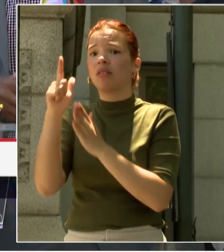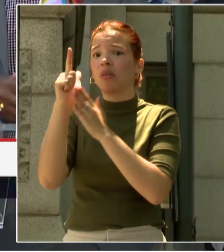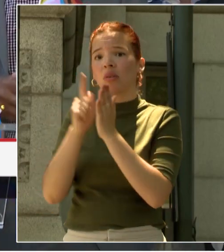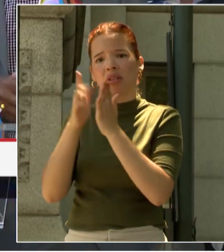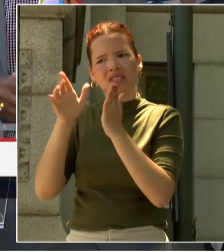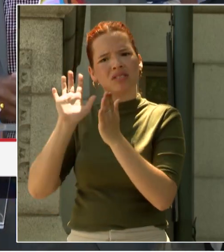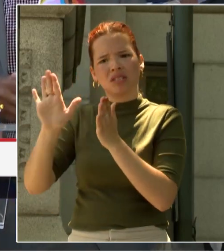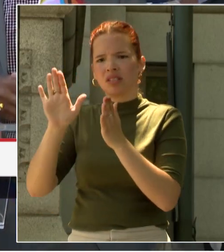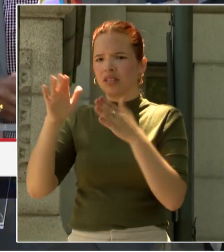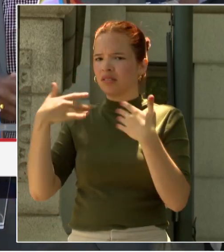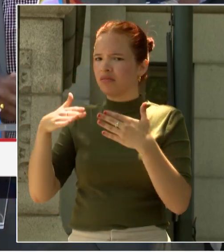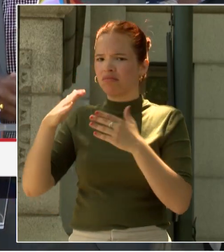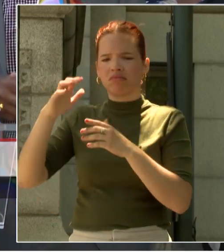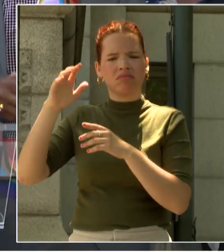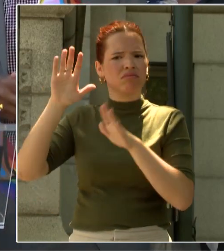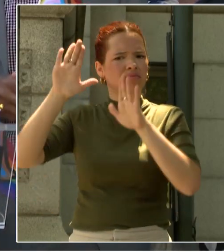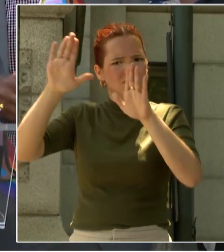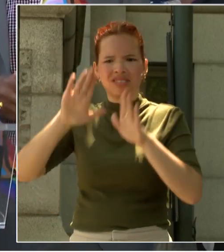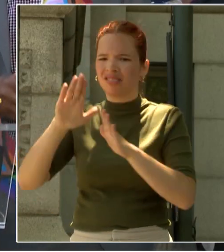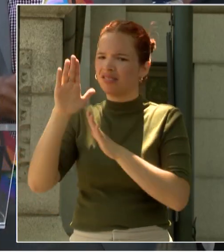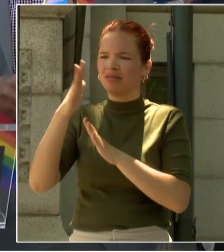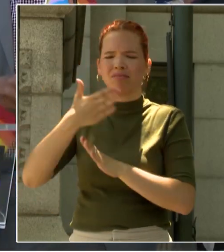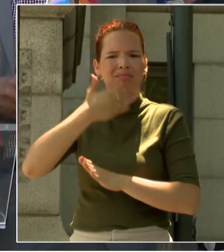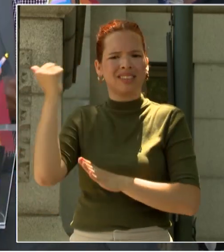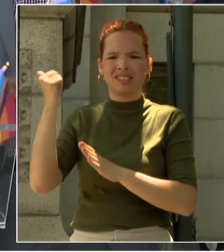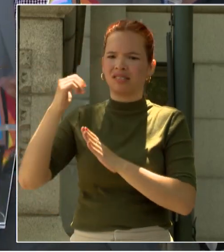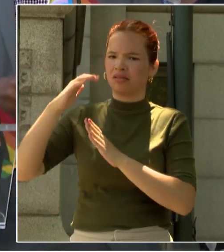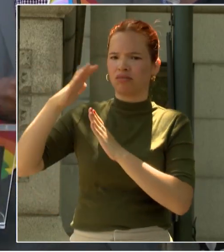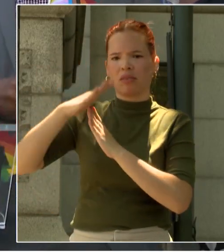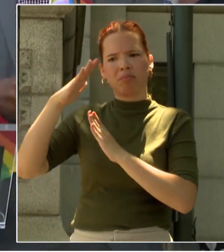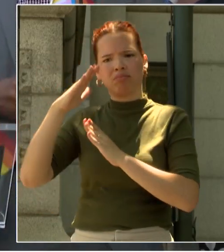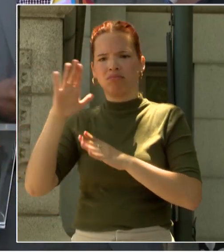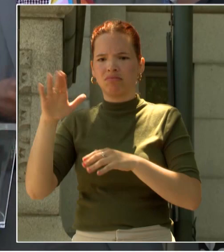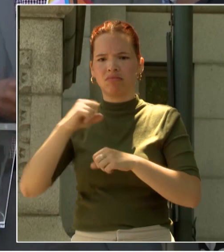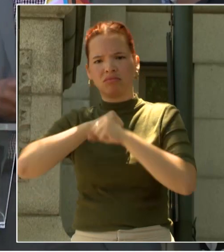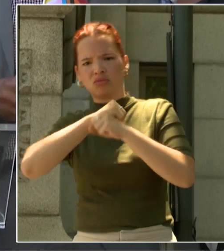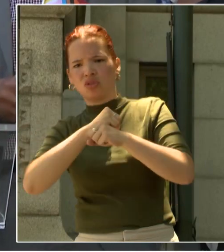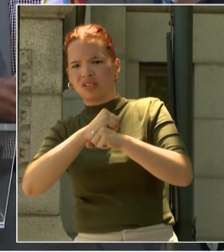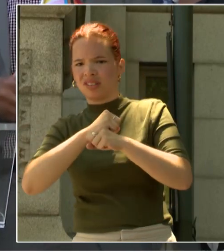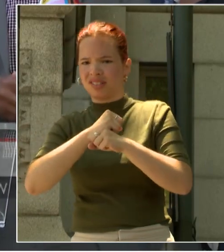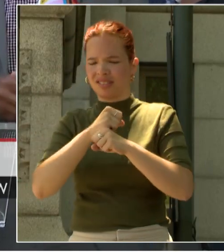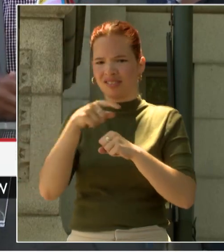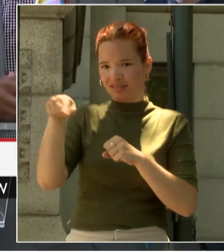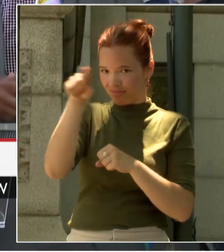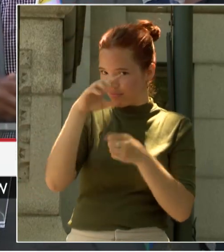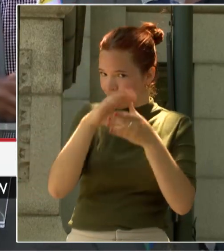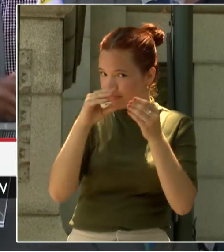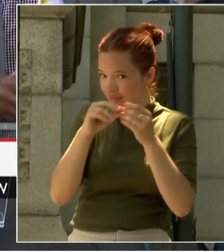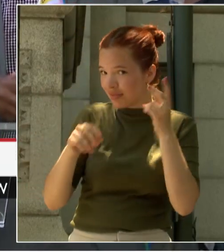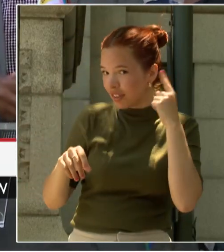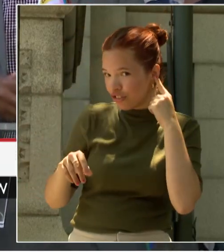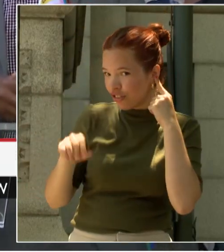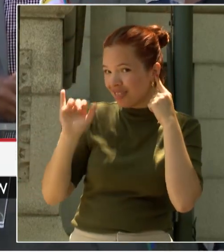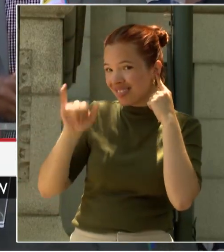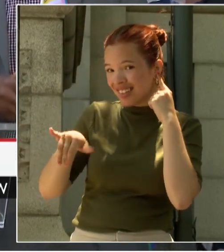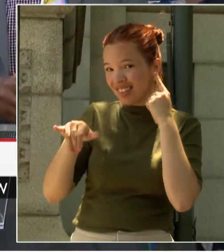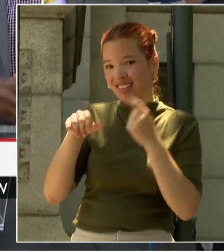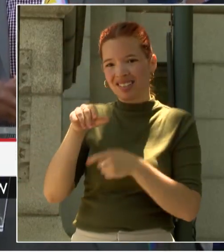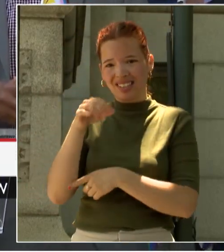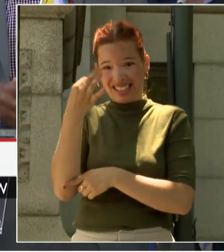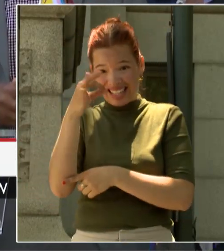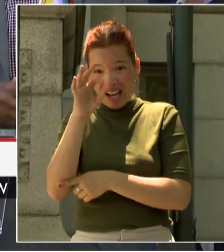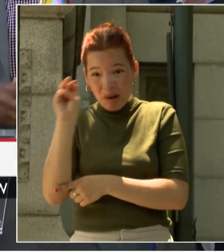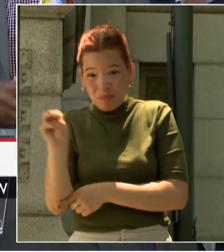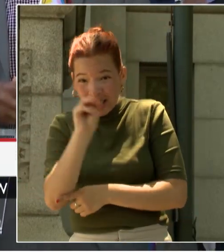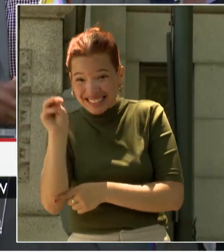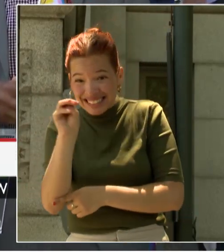in this country to protect our communities. You've heard a lot about the 19 million people